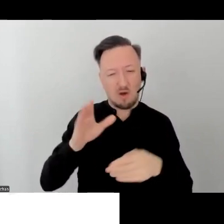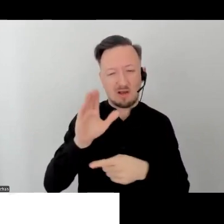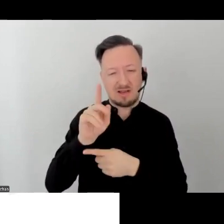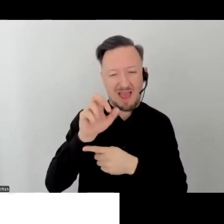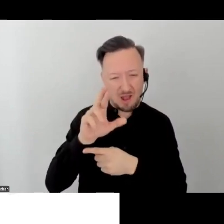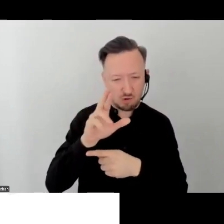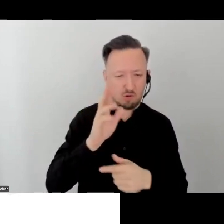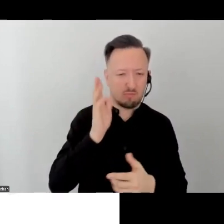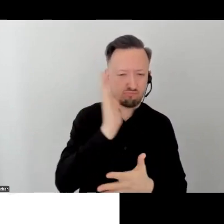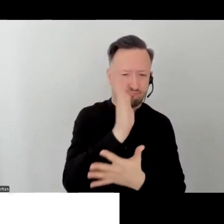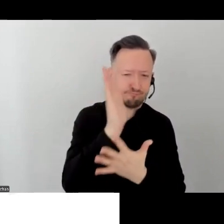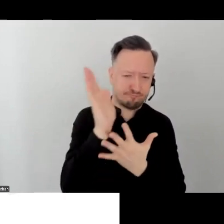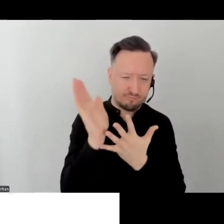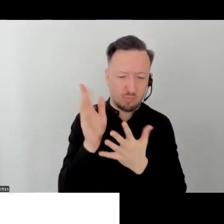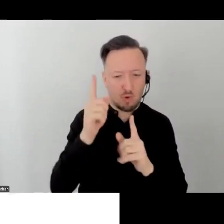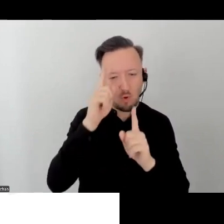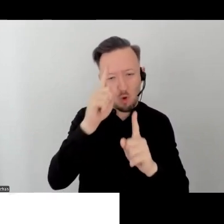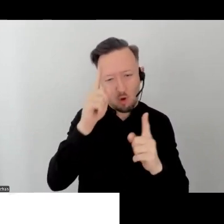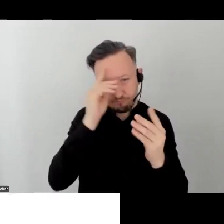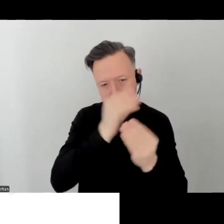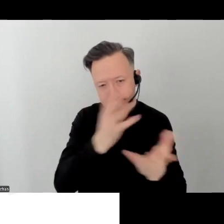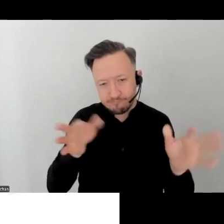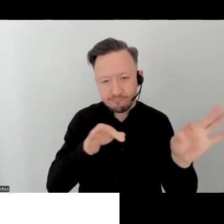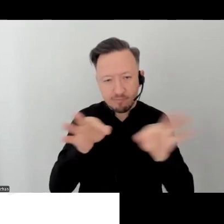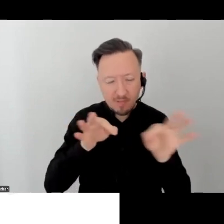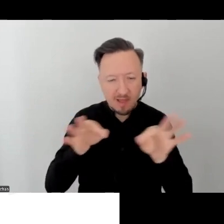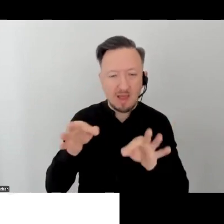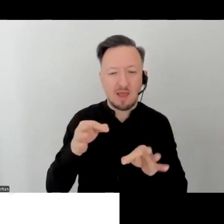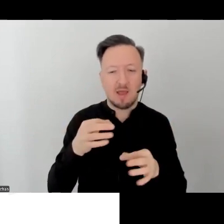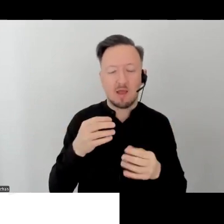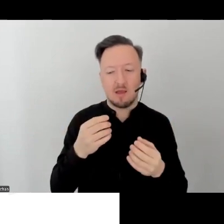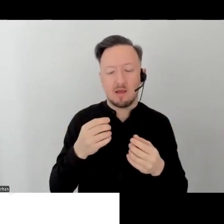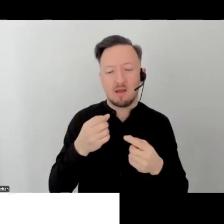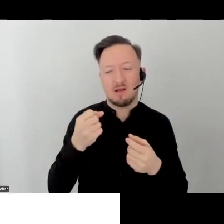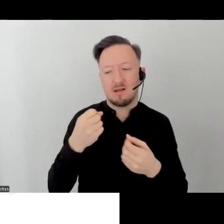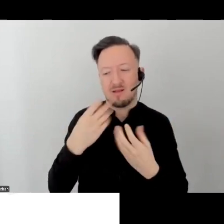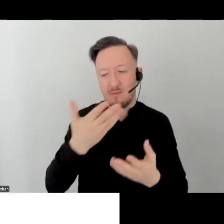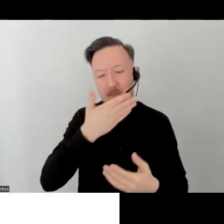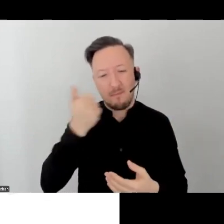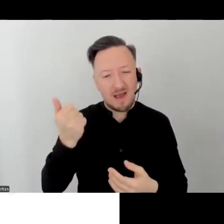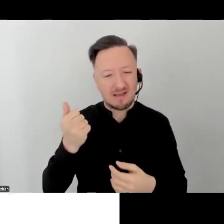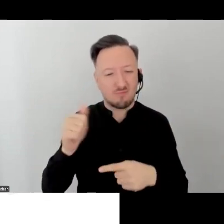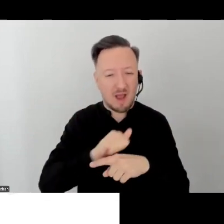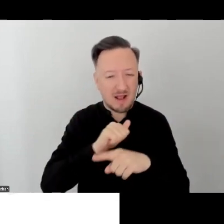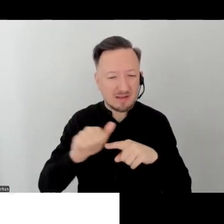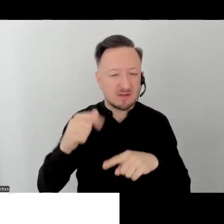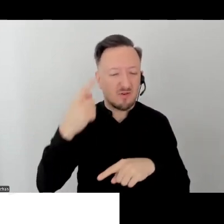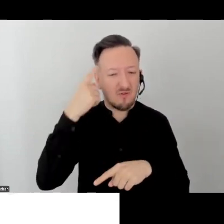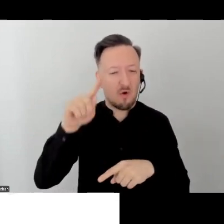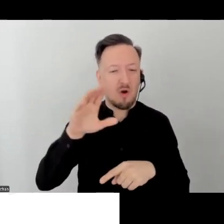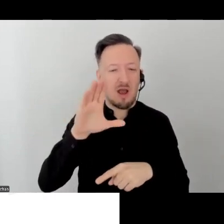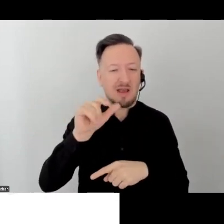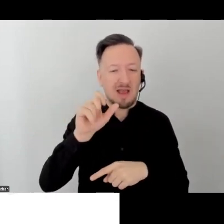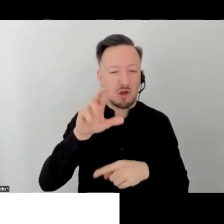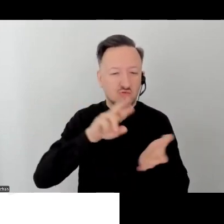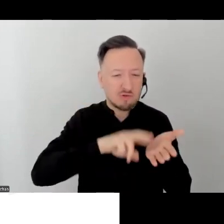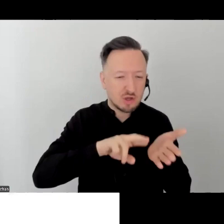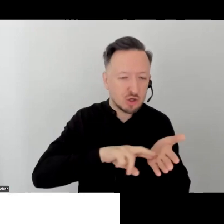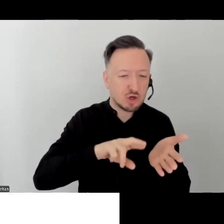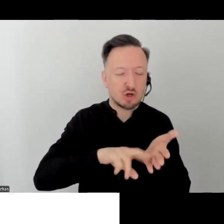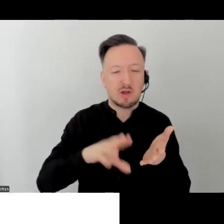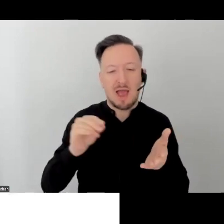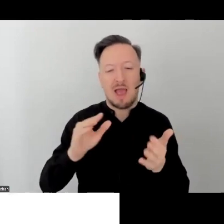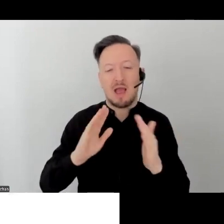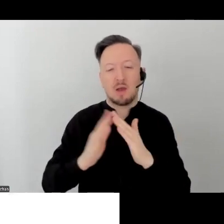inform, educate, and disseminate best practices in cancer research, clinical care, and community engagement. It